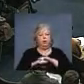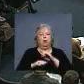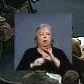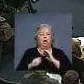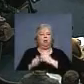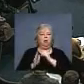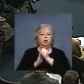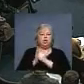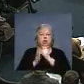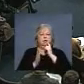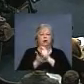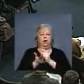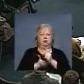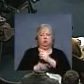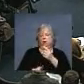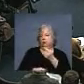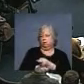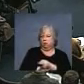Right. Okay.